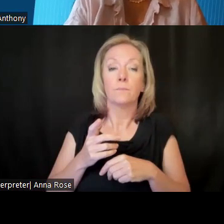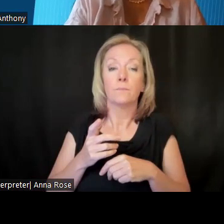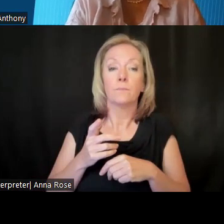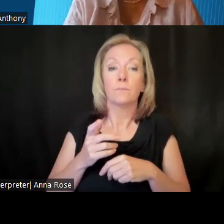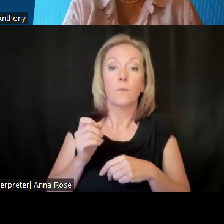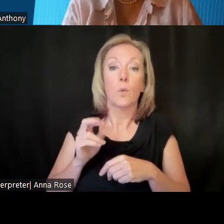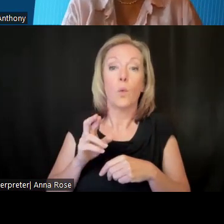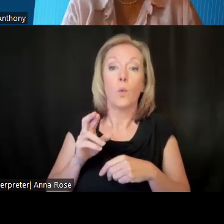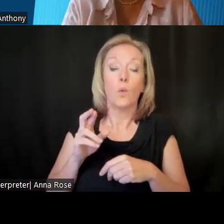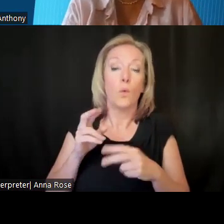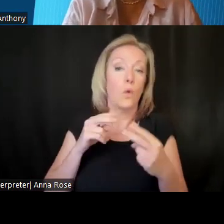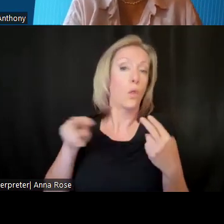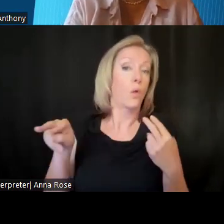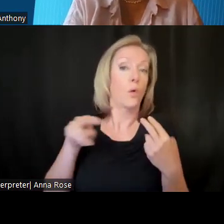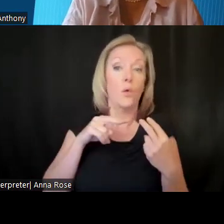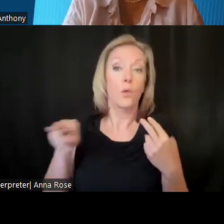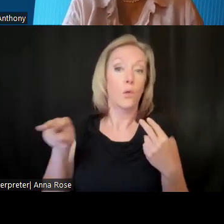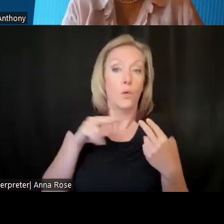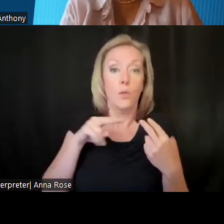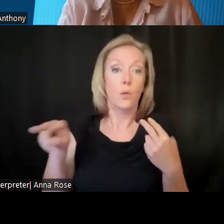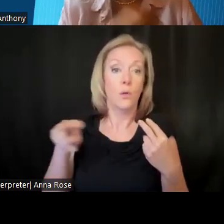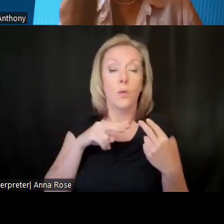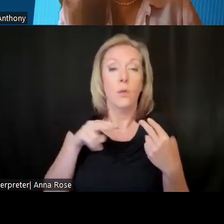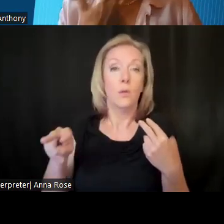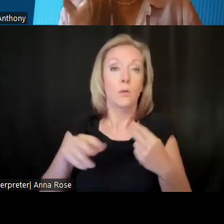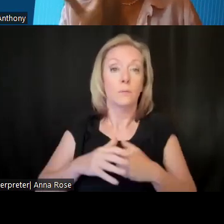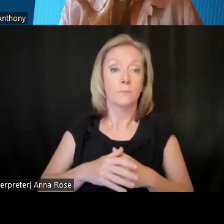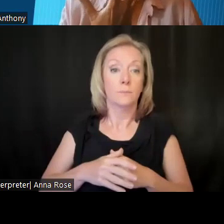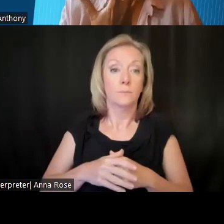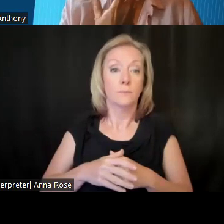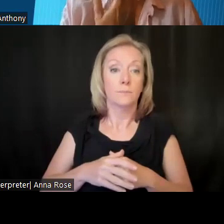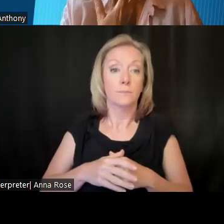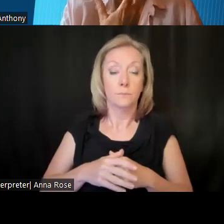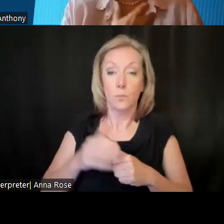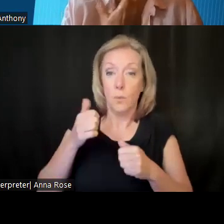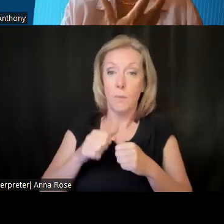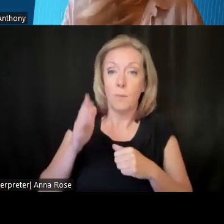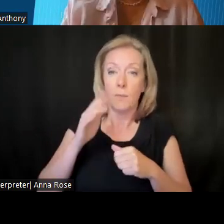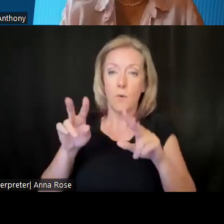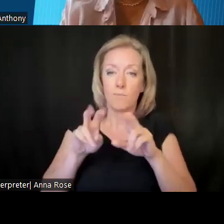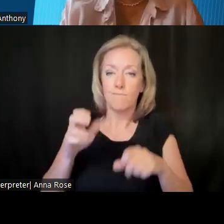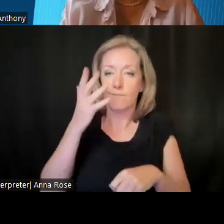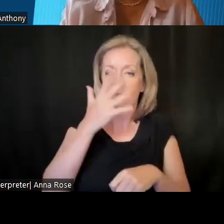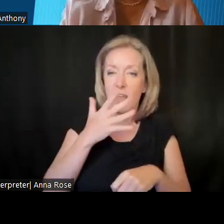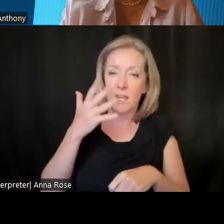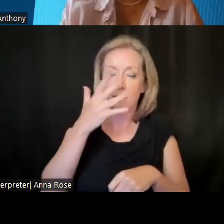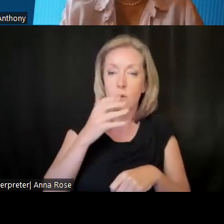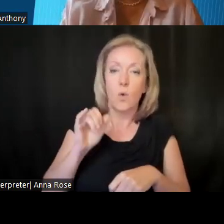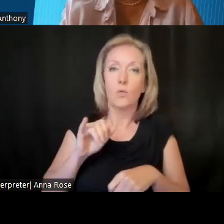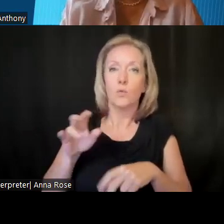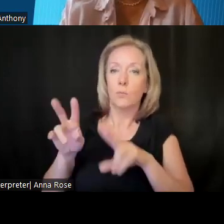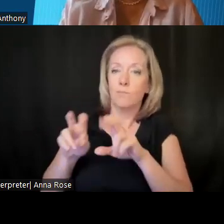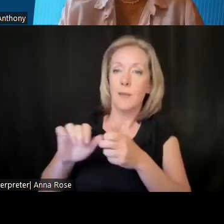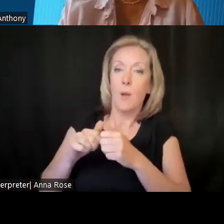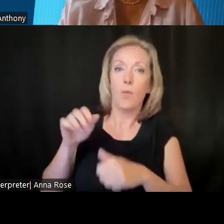averts gaze, seems to be looking at the other side? So just like we were kind of appraising that face, we're going to appraise how are you looking and is it telling